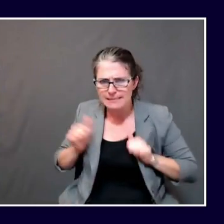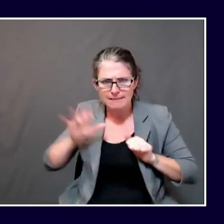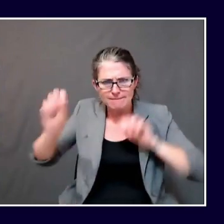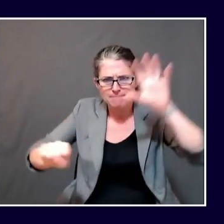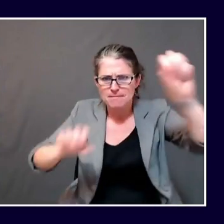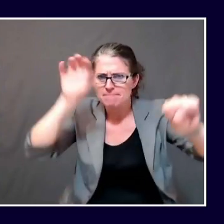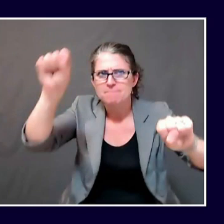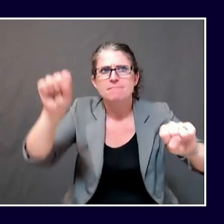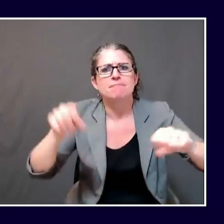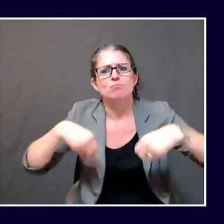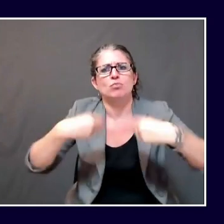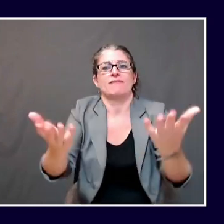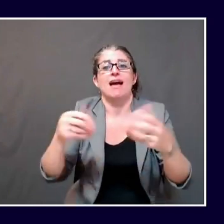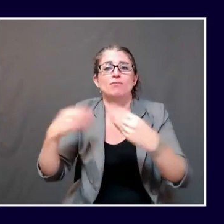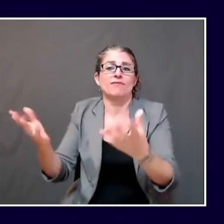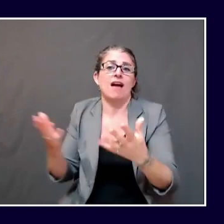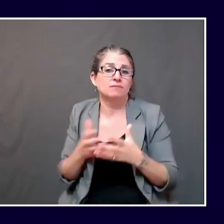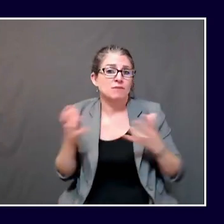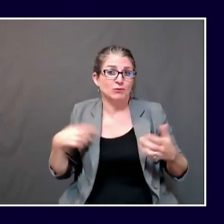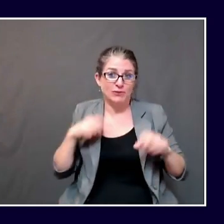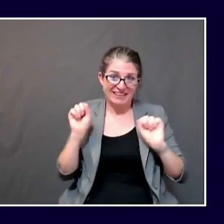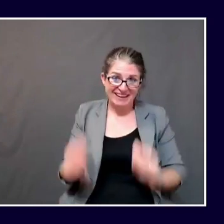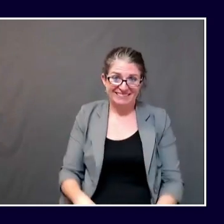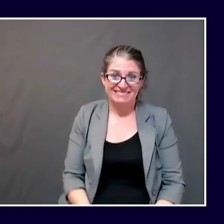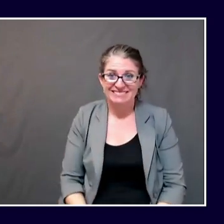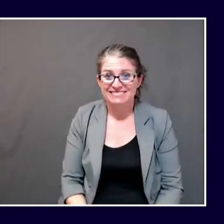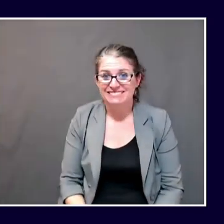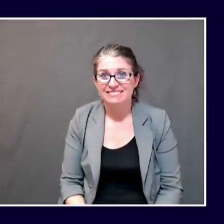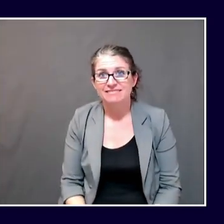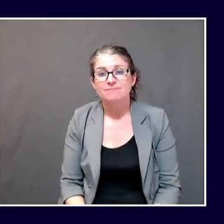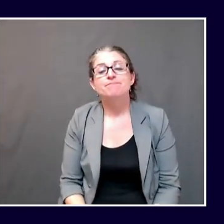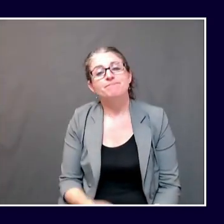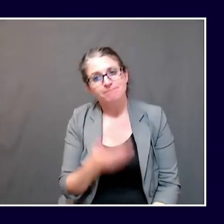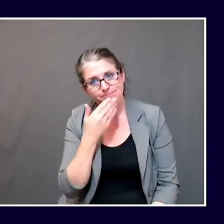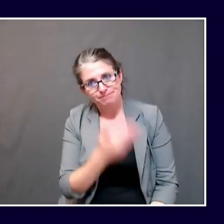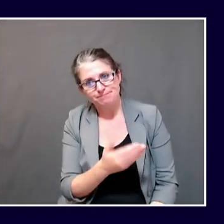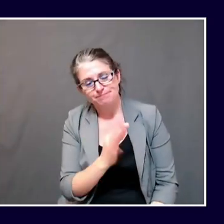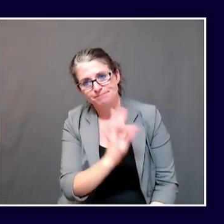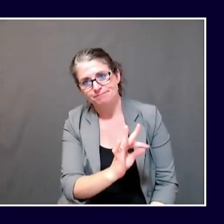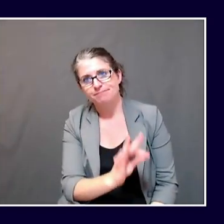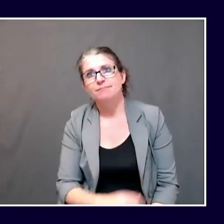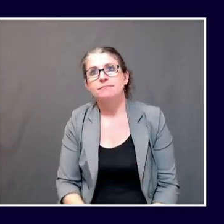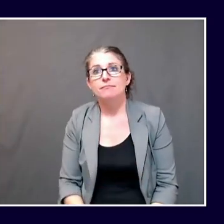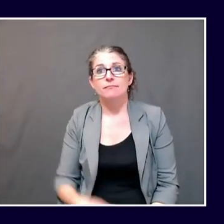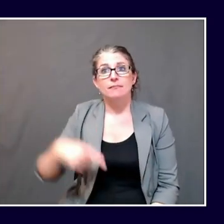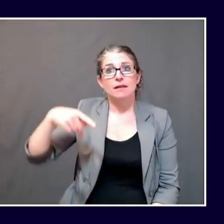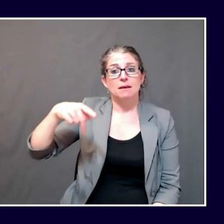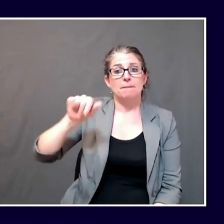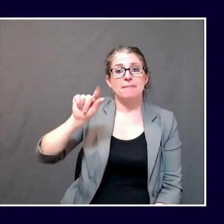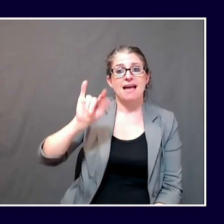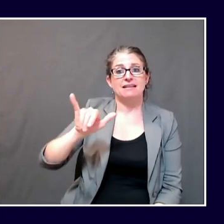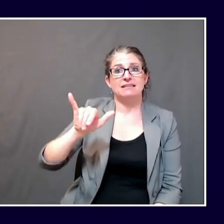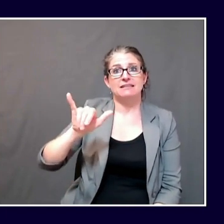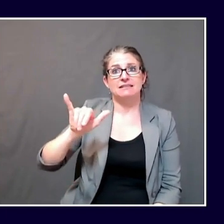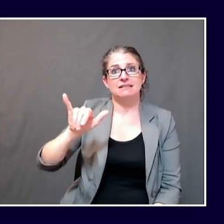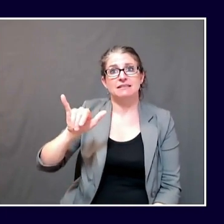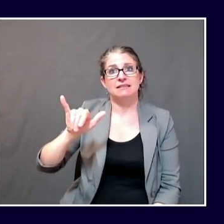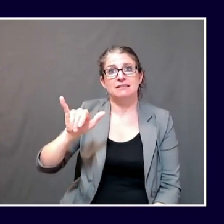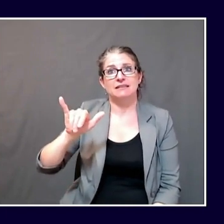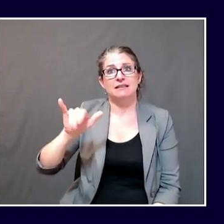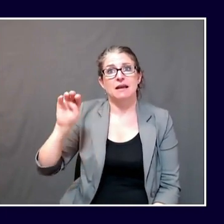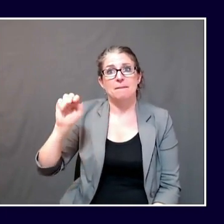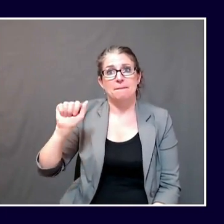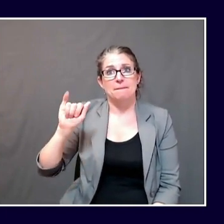Next up is Patty White at Maine Public. Thanks, Dr. Shah. I've got another question about the increase in new cases that